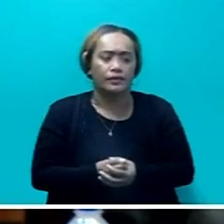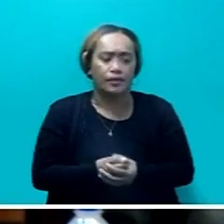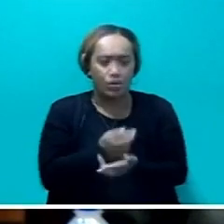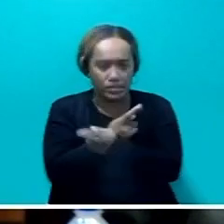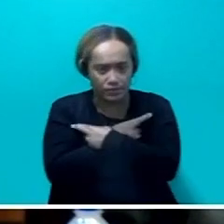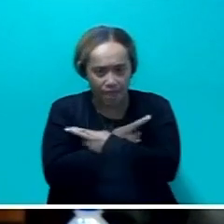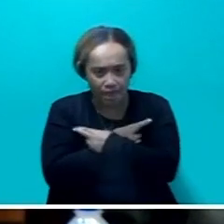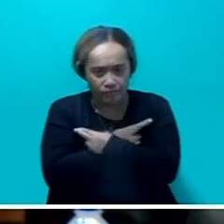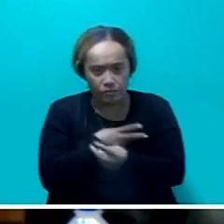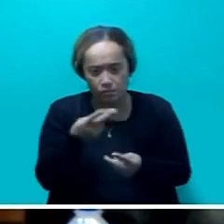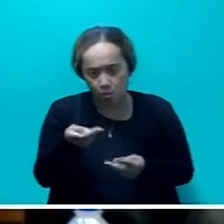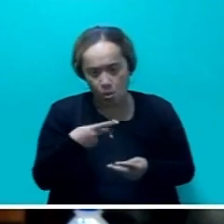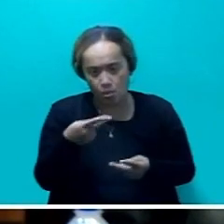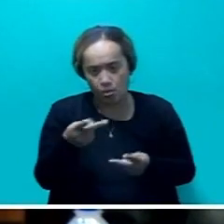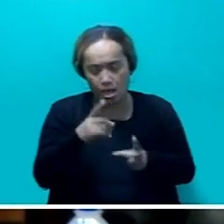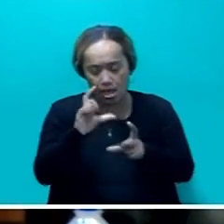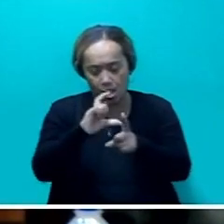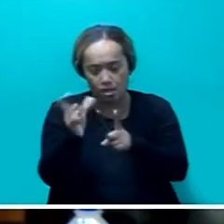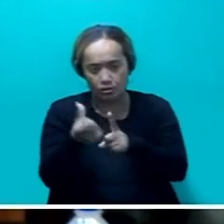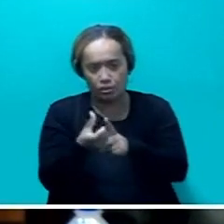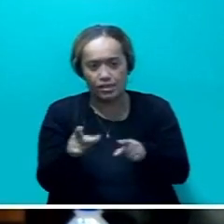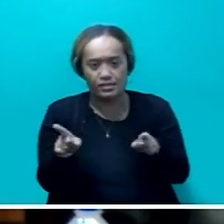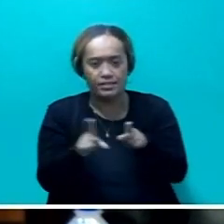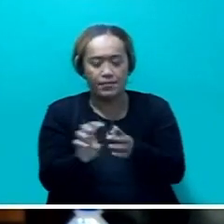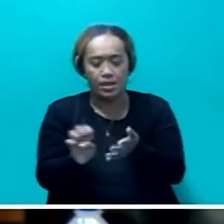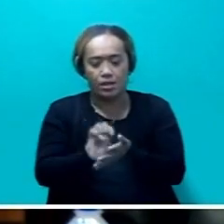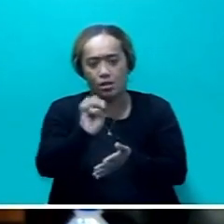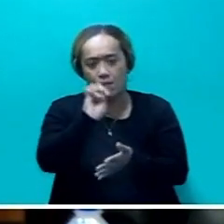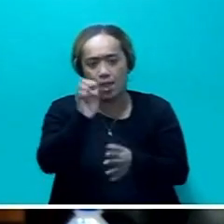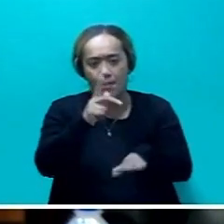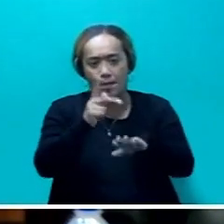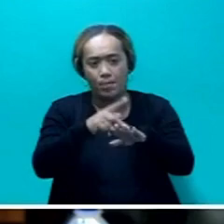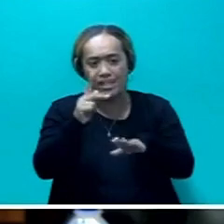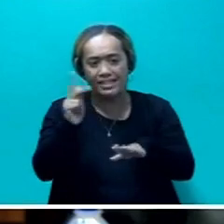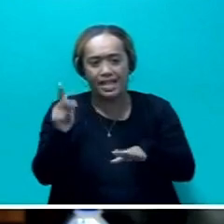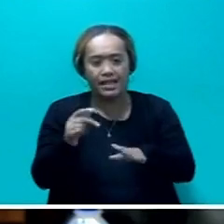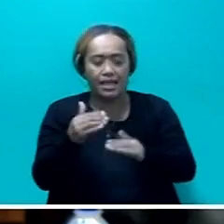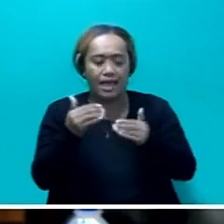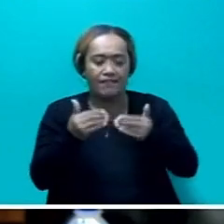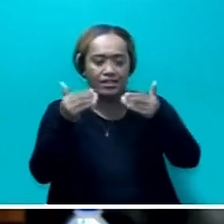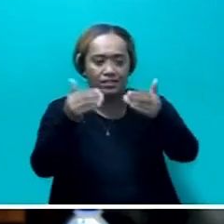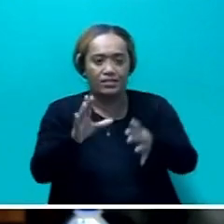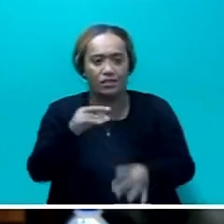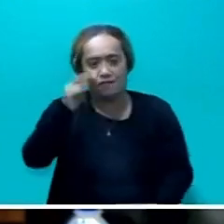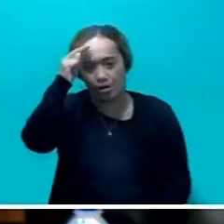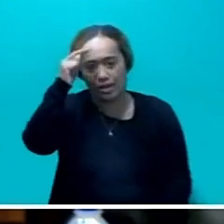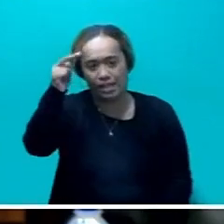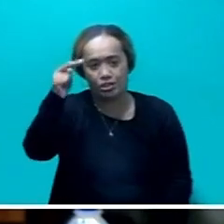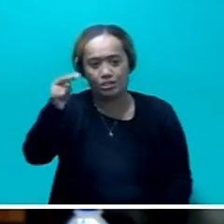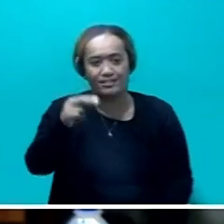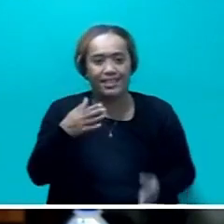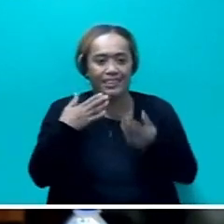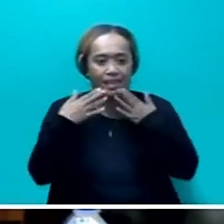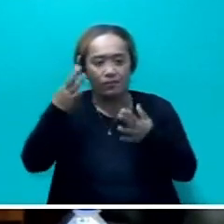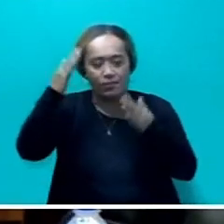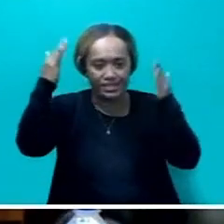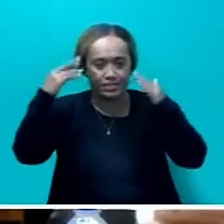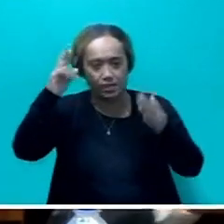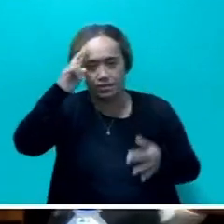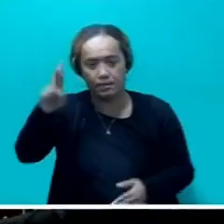on the basis of lasting social, economic and political advancement of our nation. Thank you, Mr. Speaker.